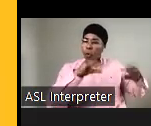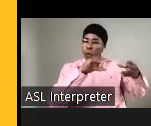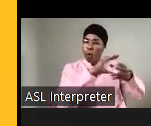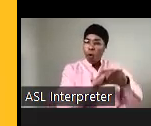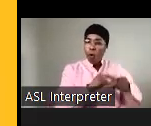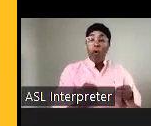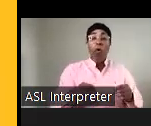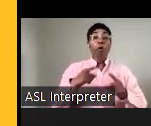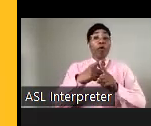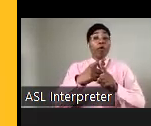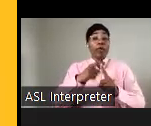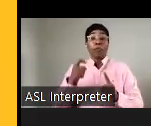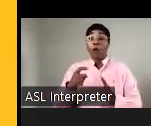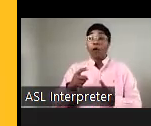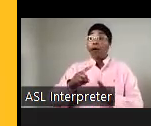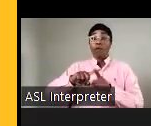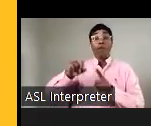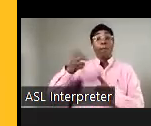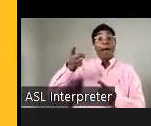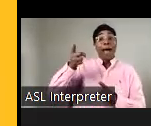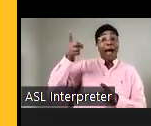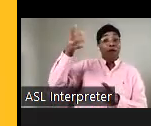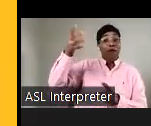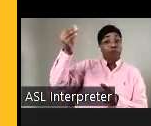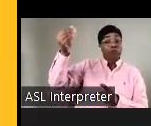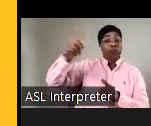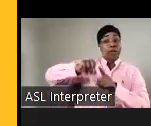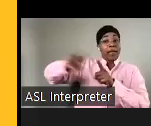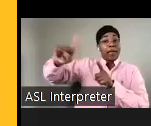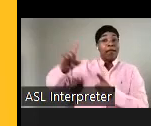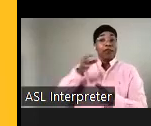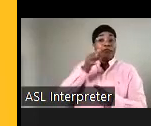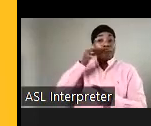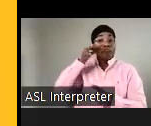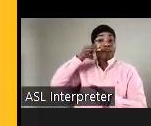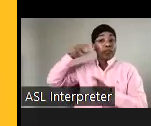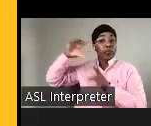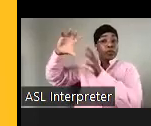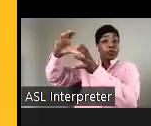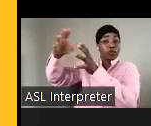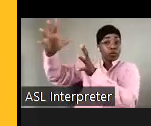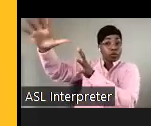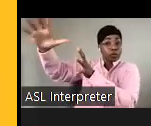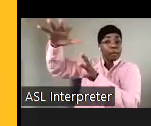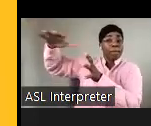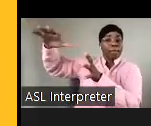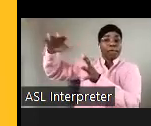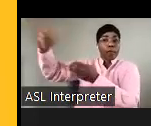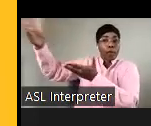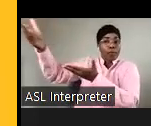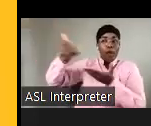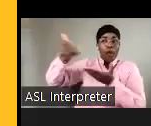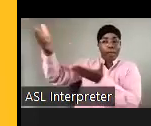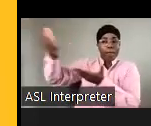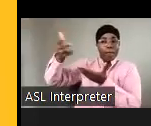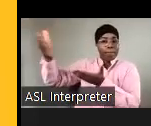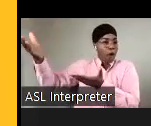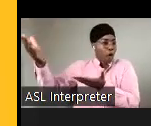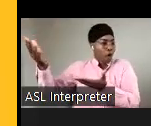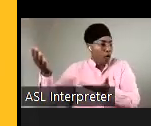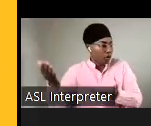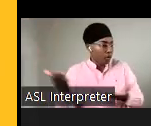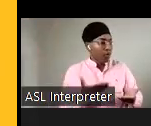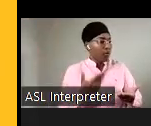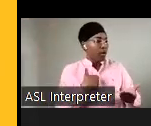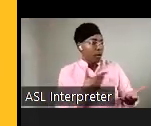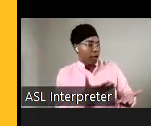Tribe Traditional Medicine Program and harvesters. We actually brought them to these sites where we were planning fire and